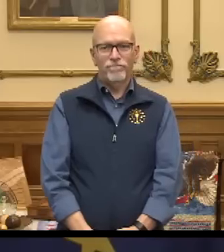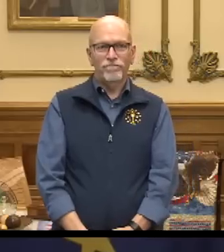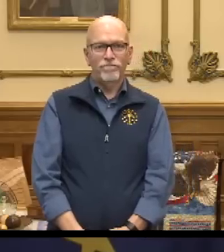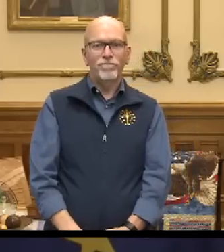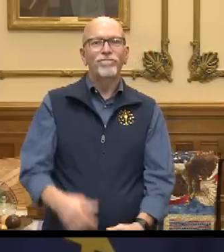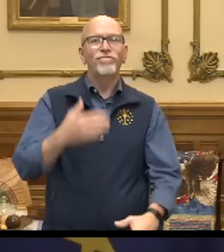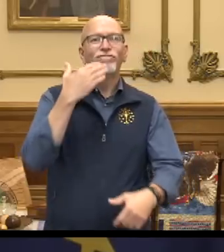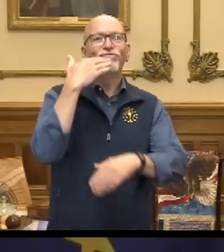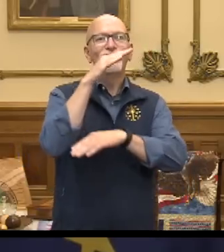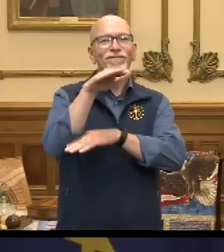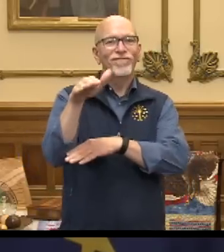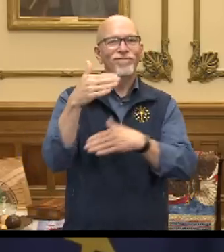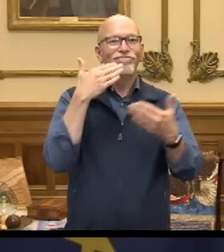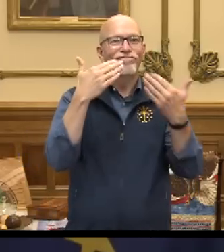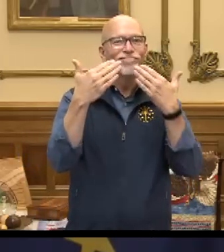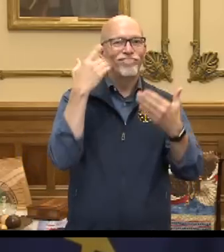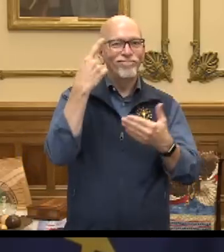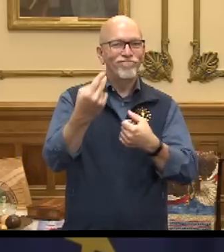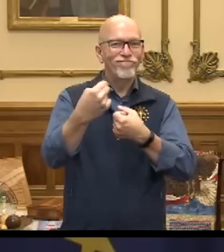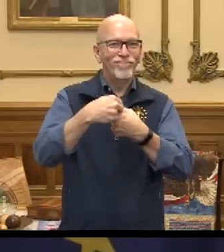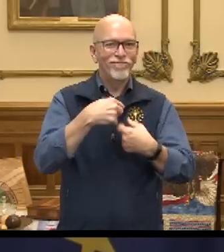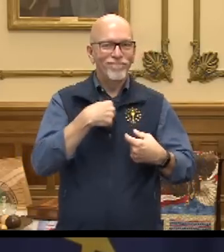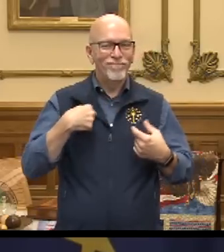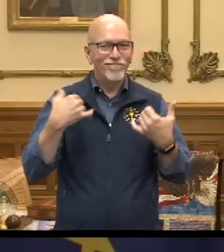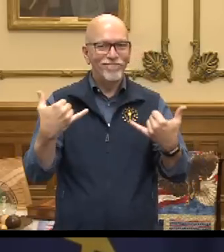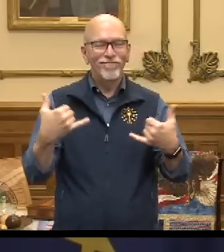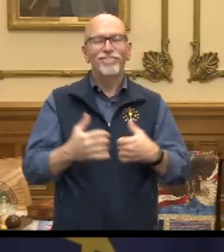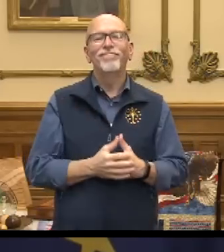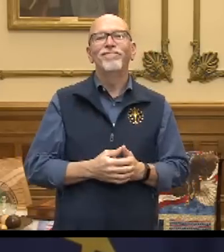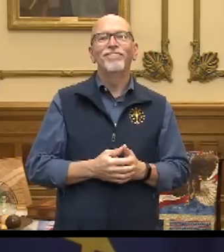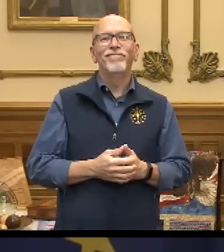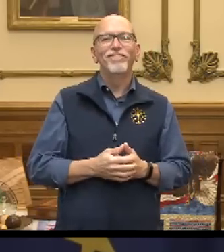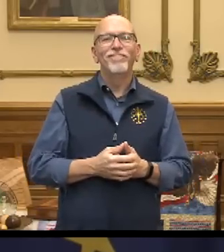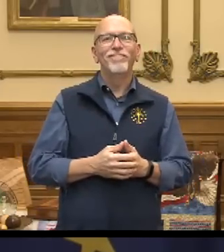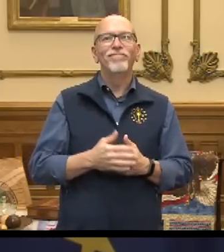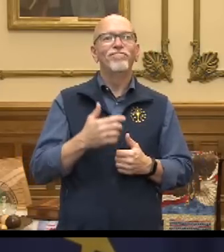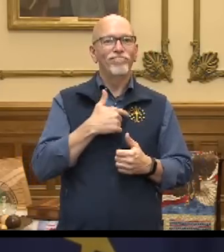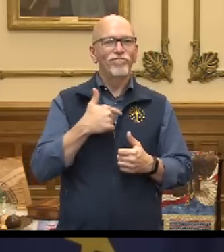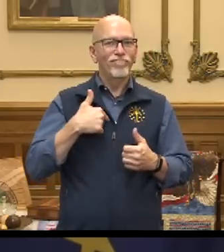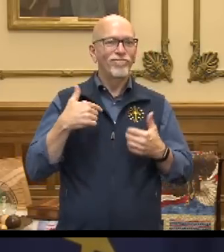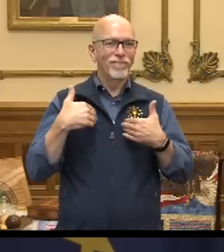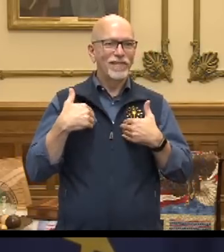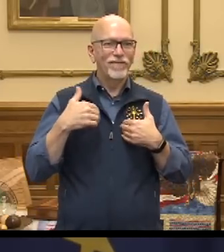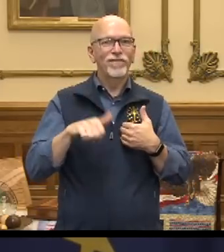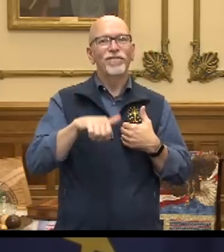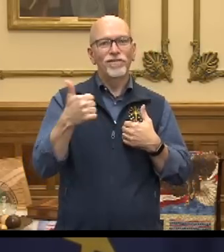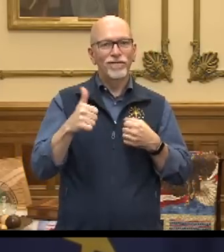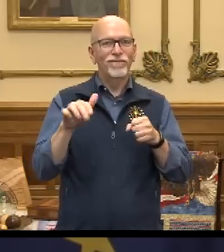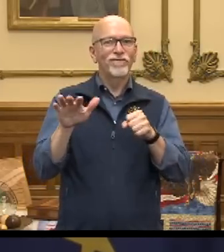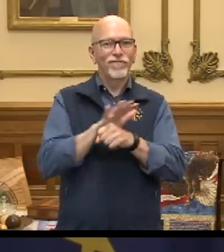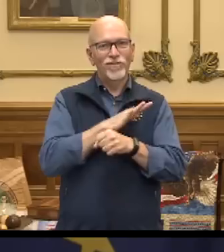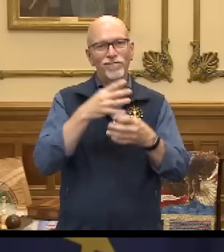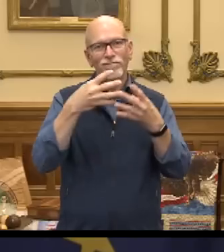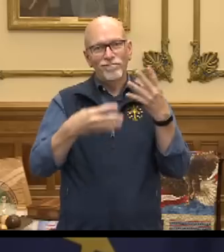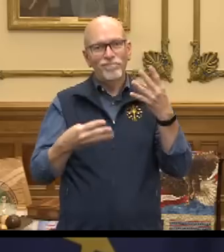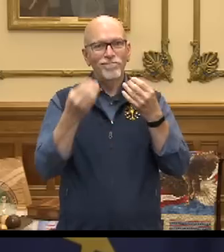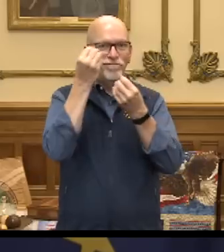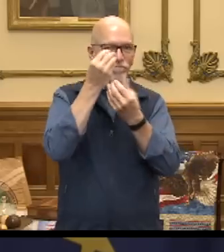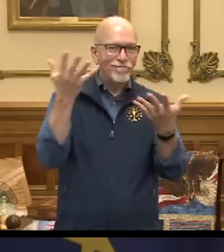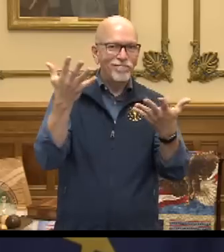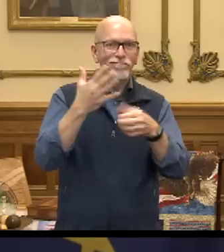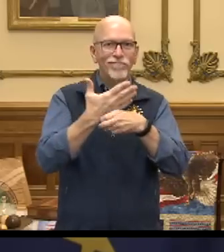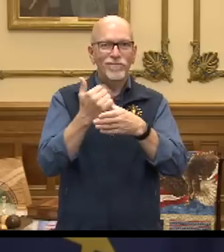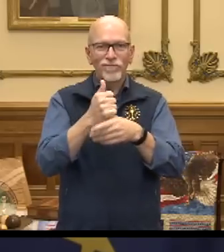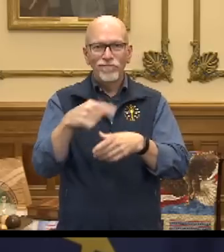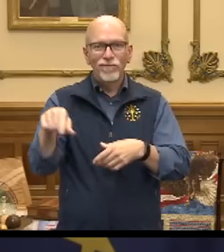Good afternoon. Thank you all for joining us. We have another full day of information to go over.